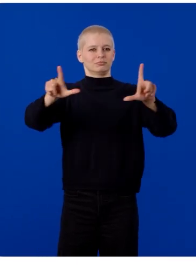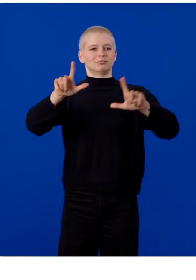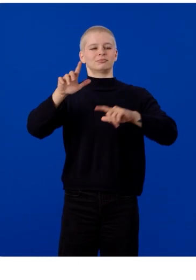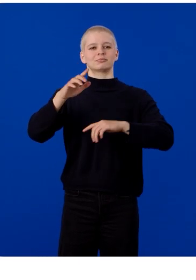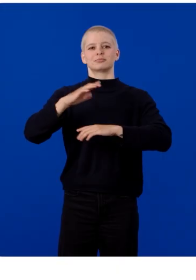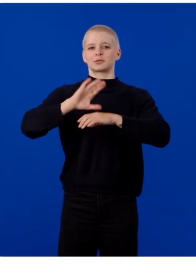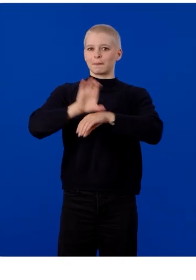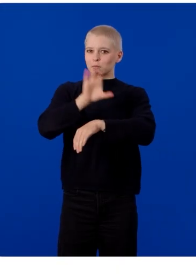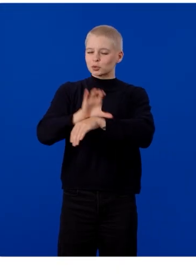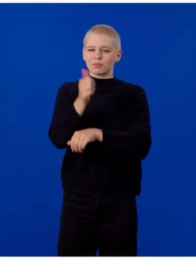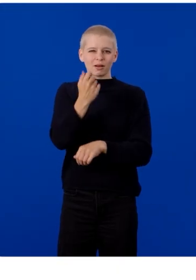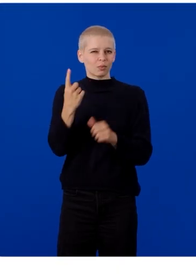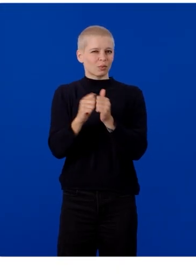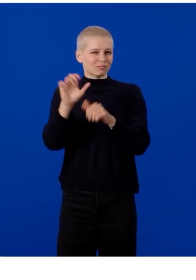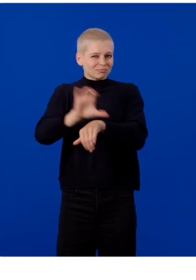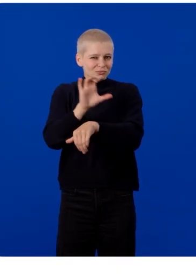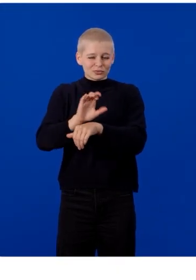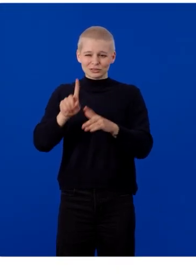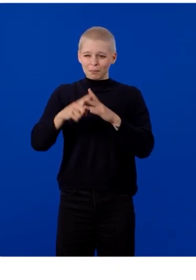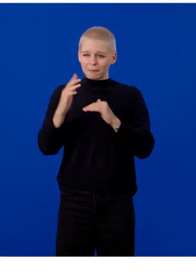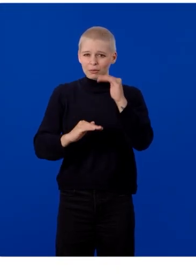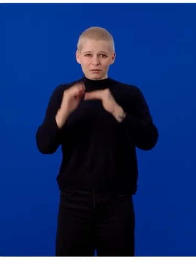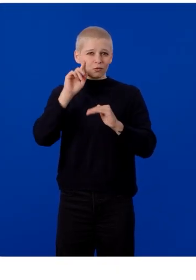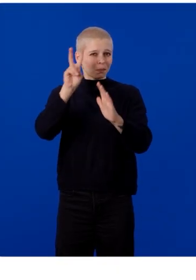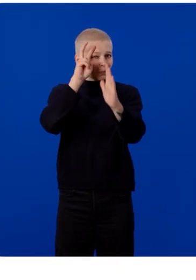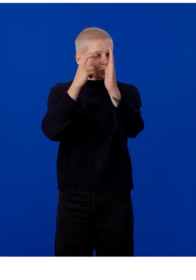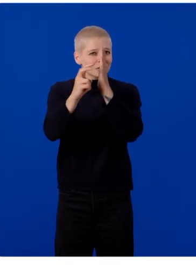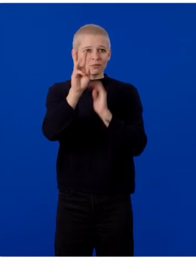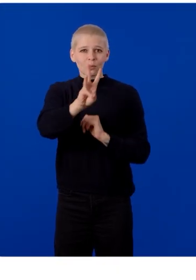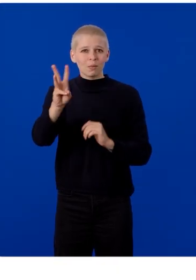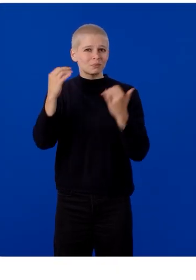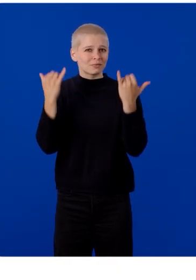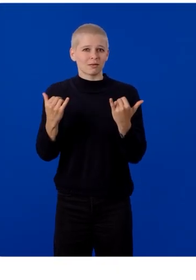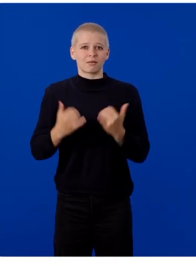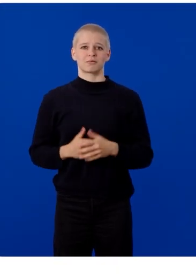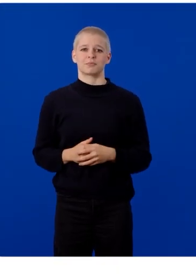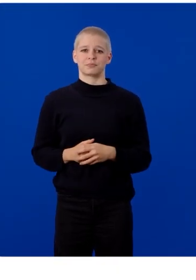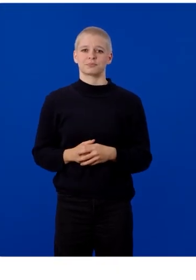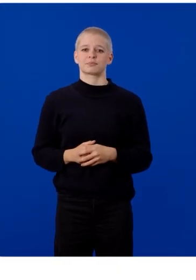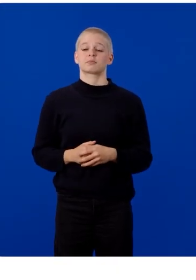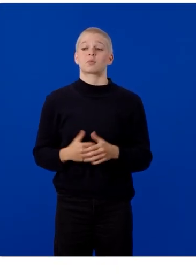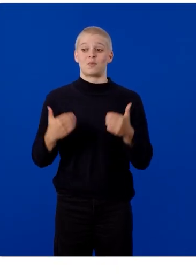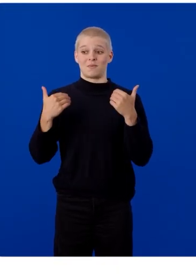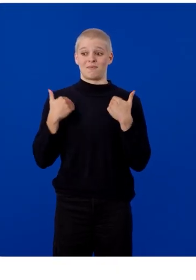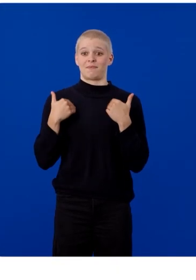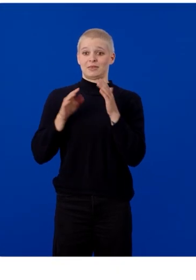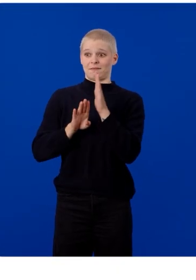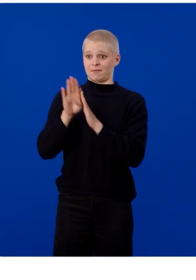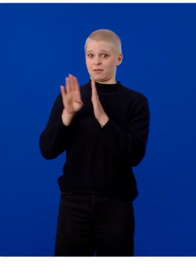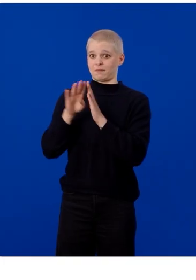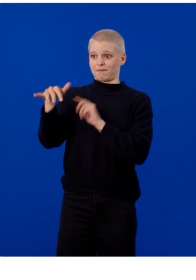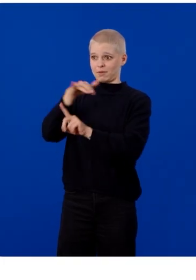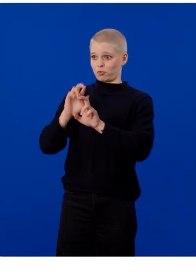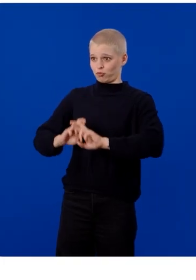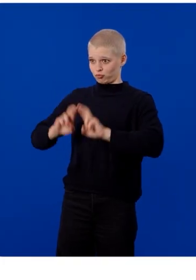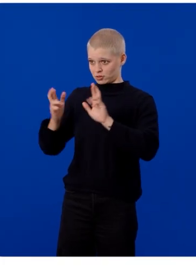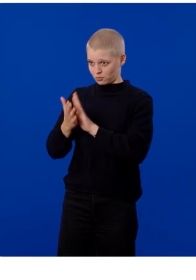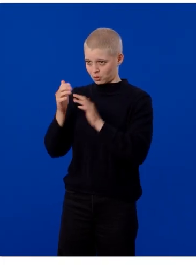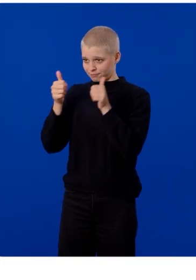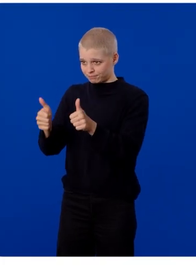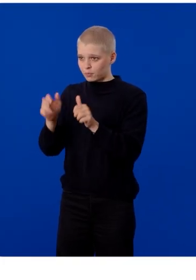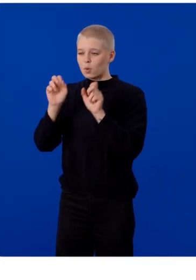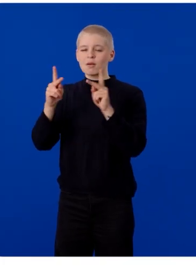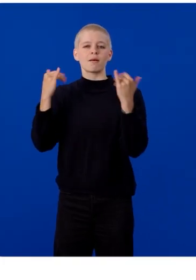can start building for the immersive web today. Now that we have our development environment running, let's build our